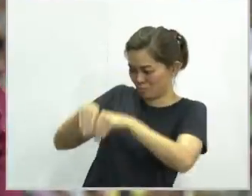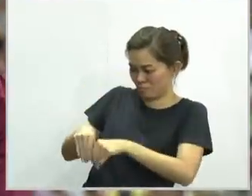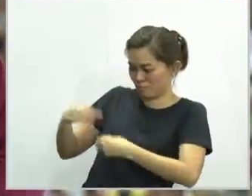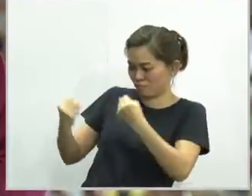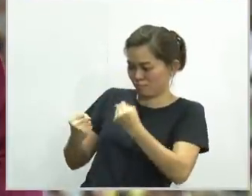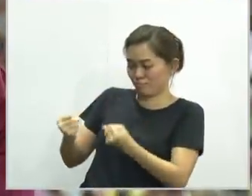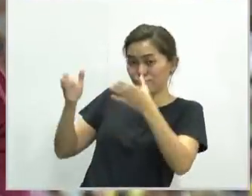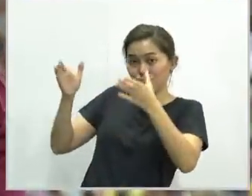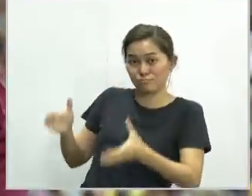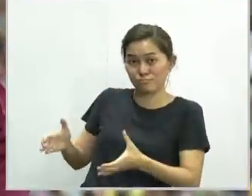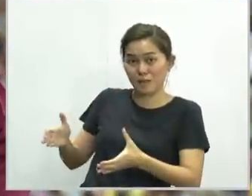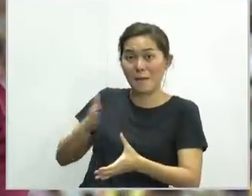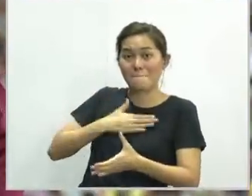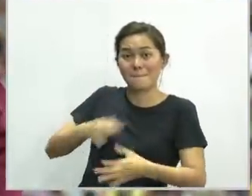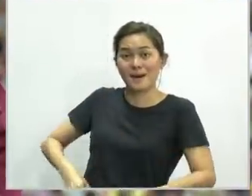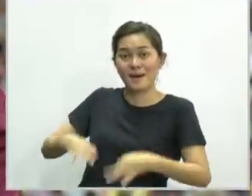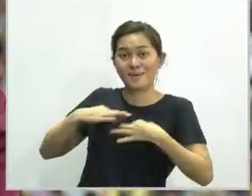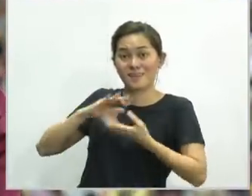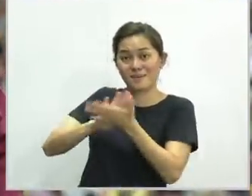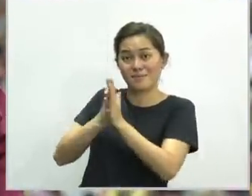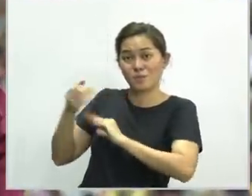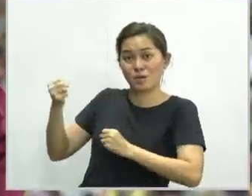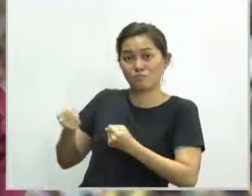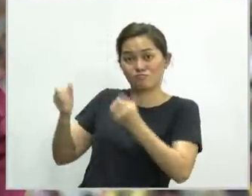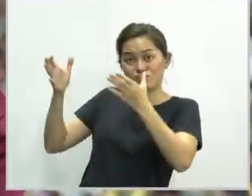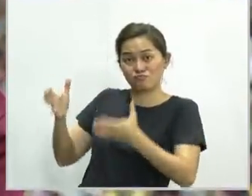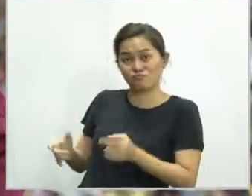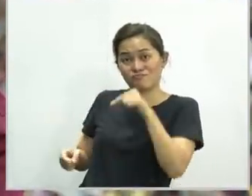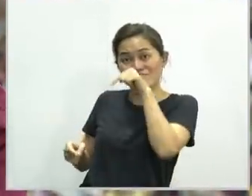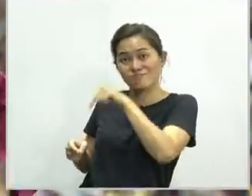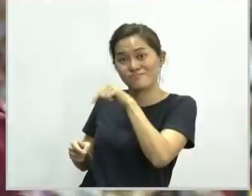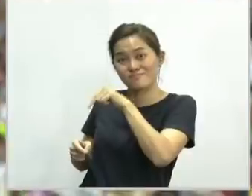seat of my life.